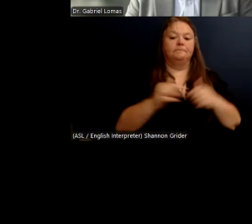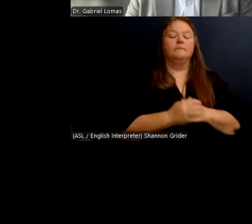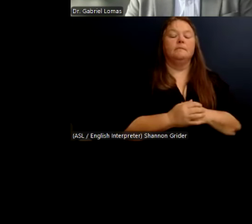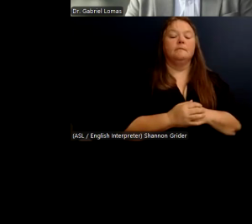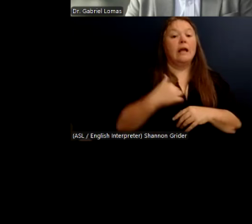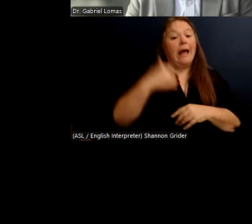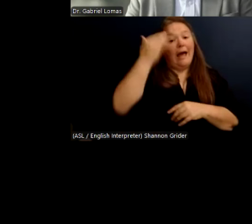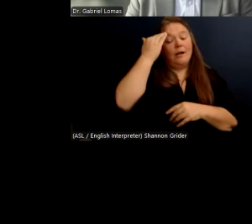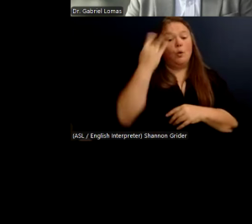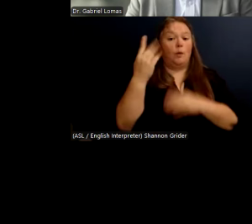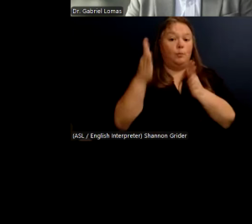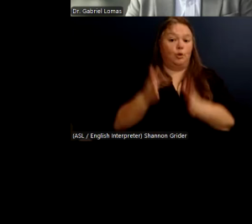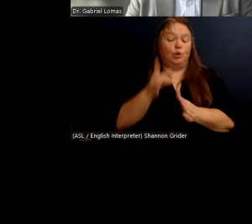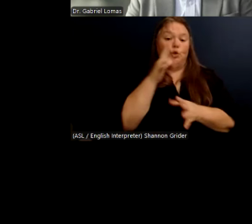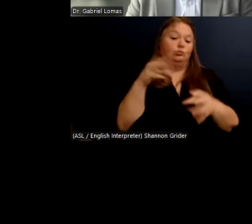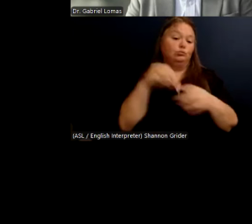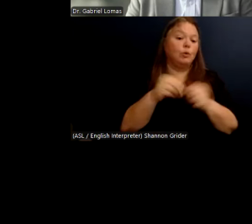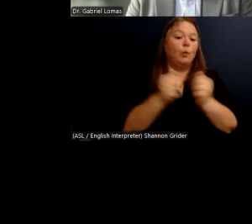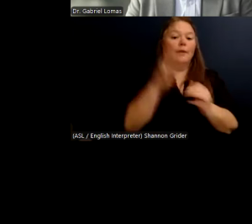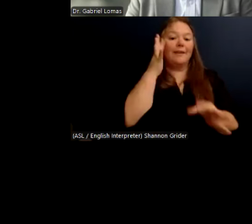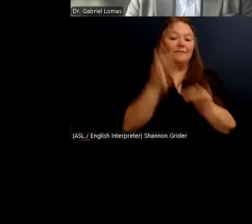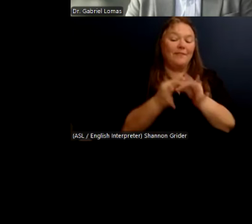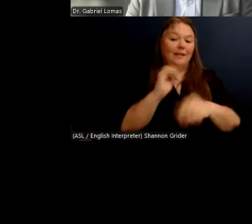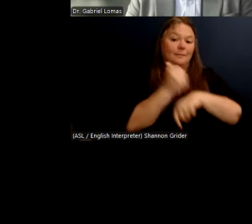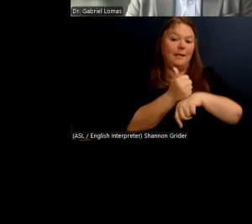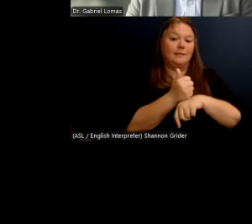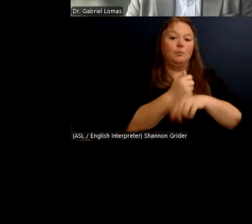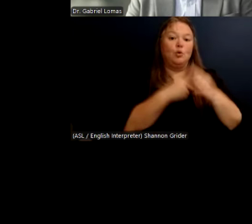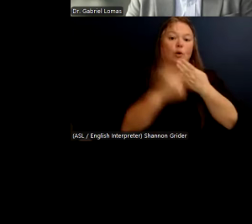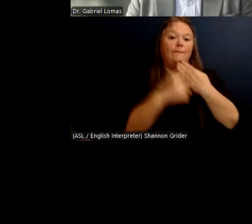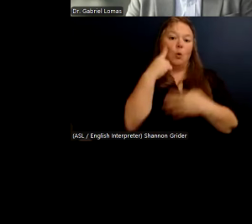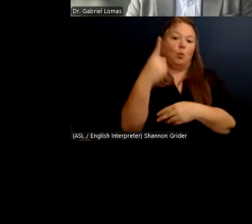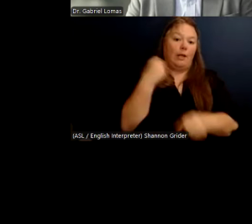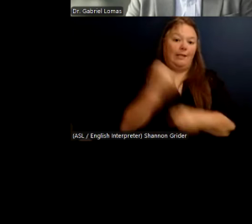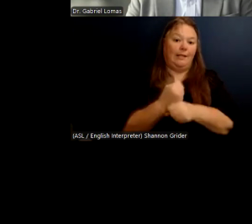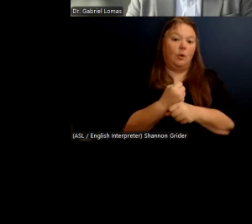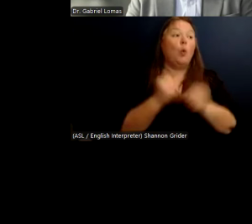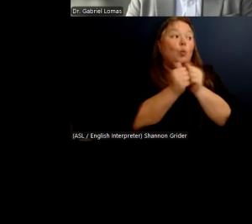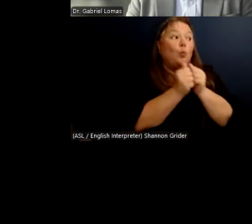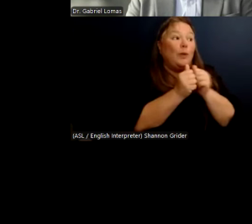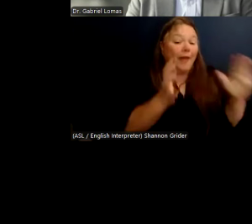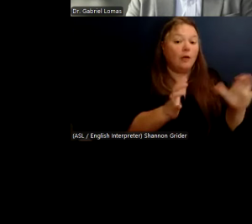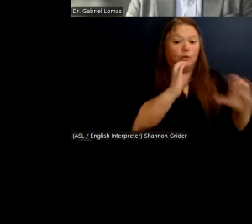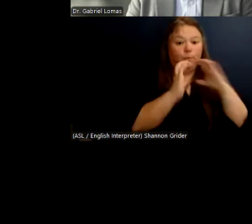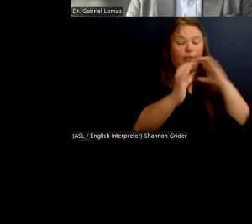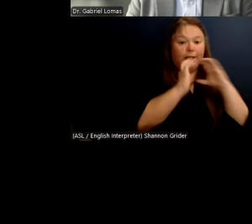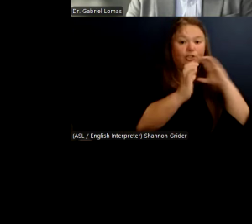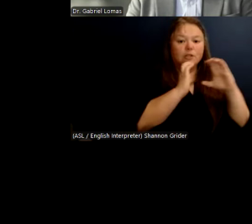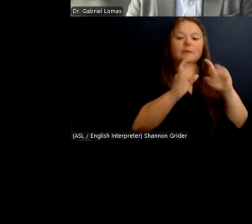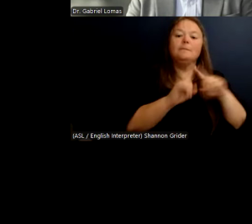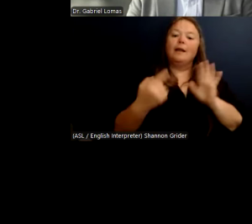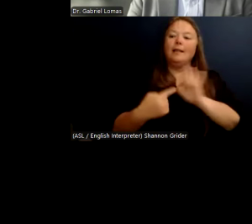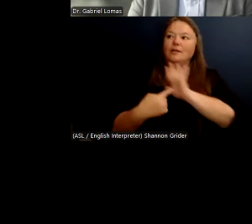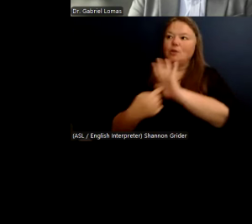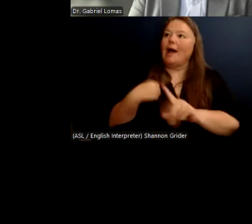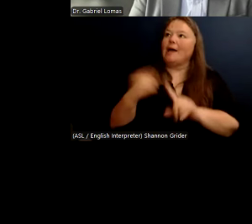1 year with no communication whatsoever, just so that it could be shown as a positive that he tried to be involved.